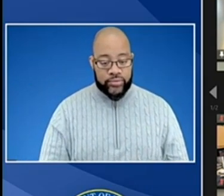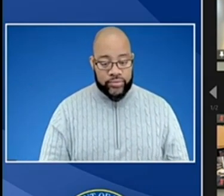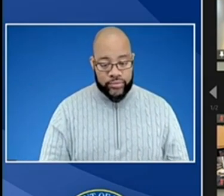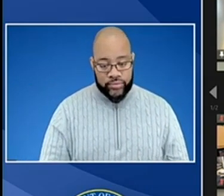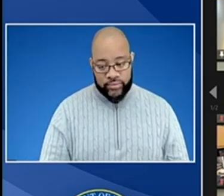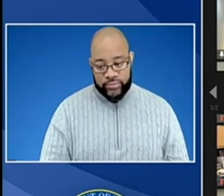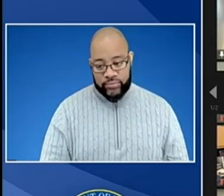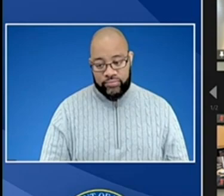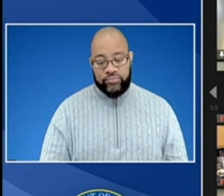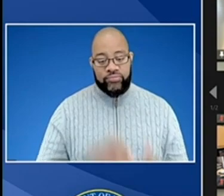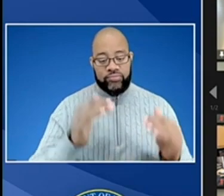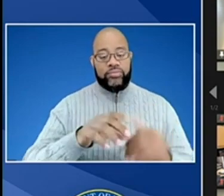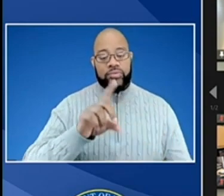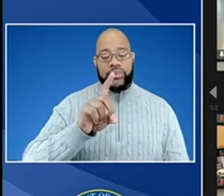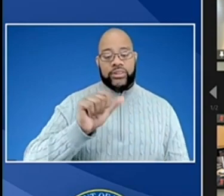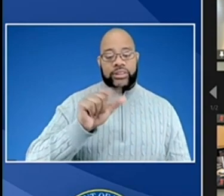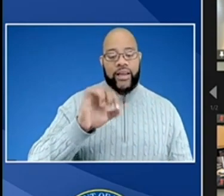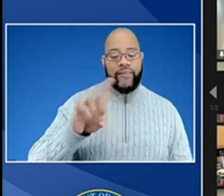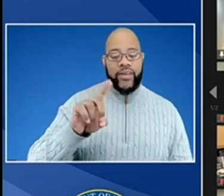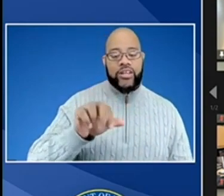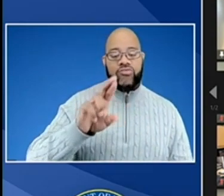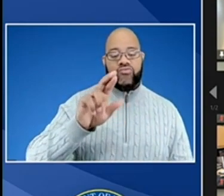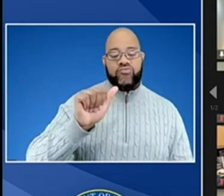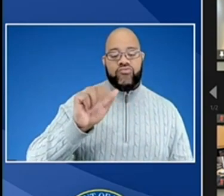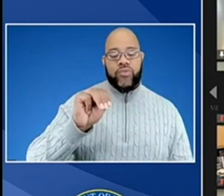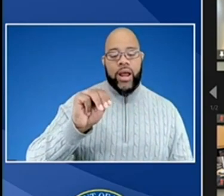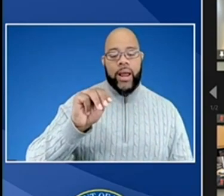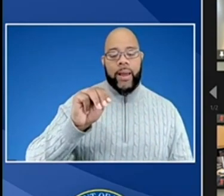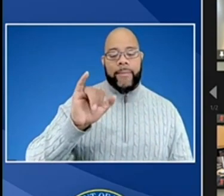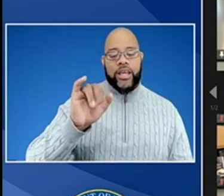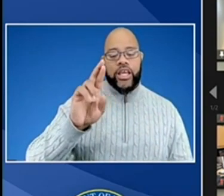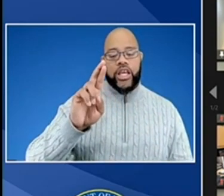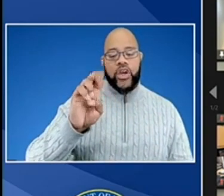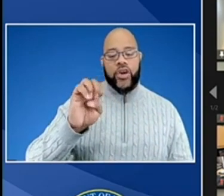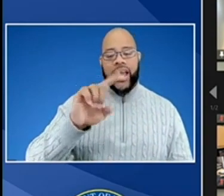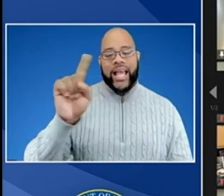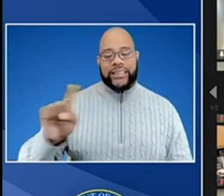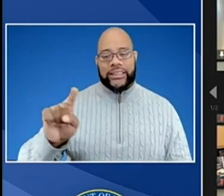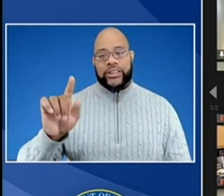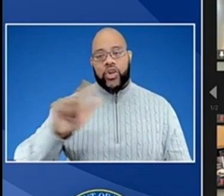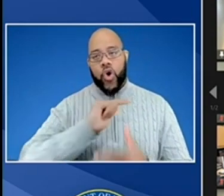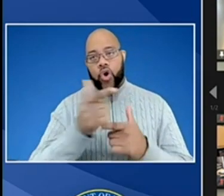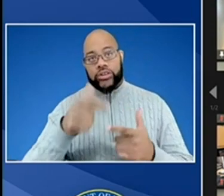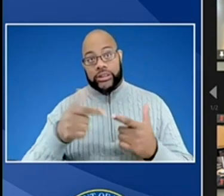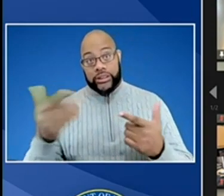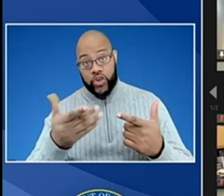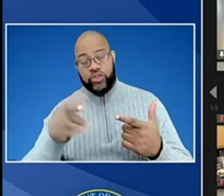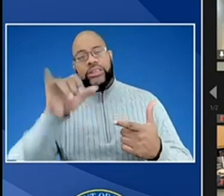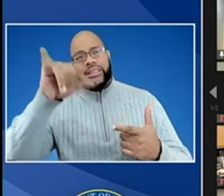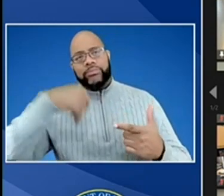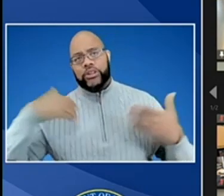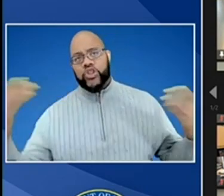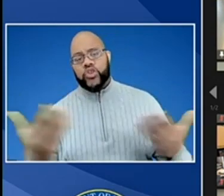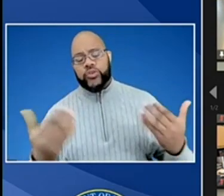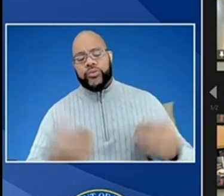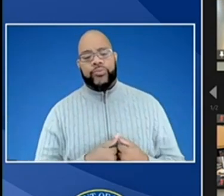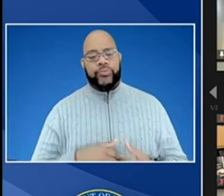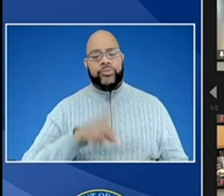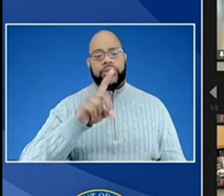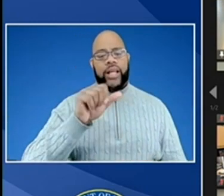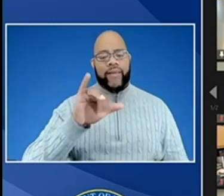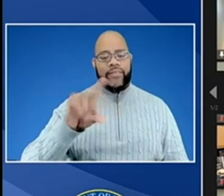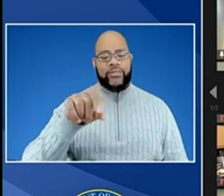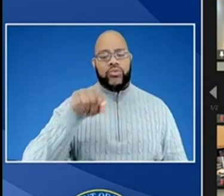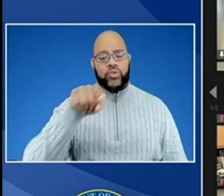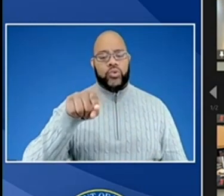Okay. David Ramirez as alternate. Present. Okay. David, you'll